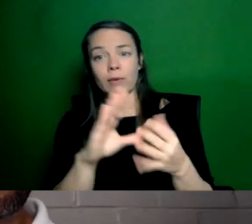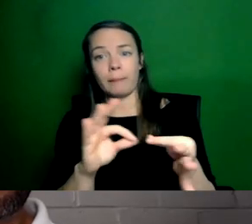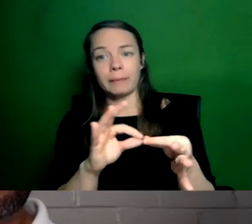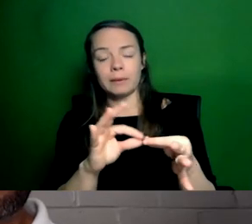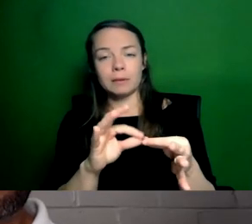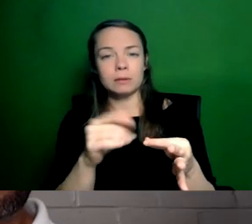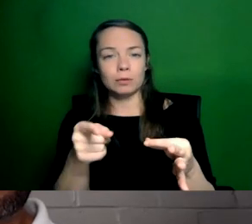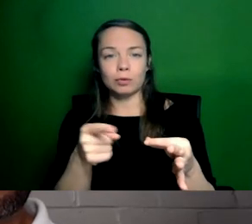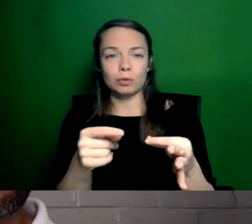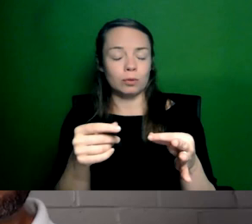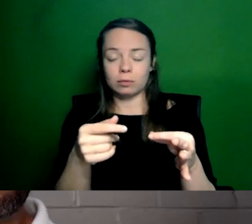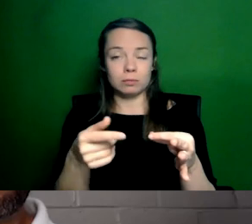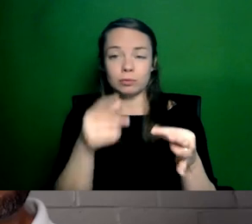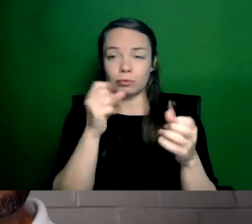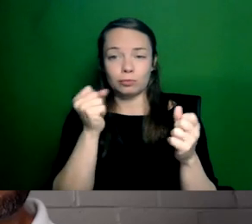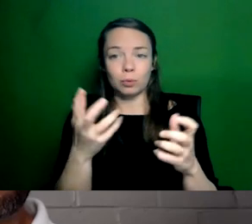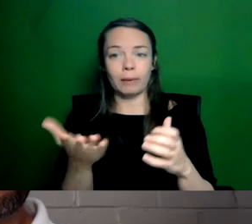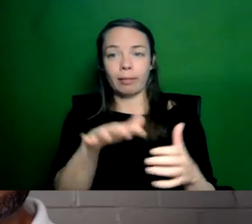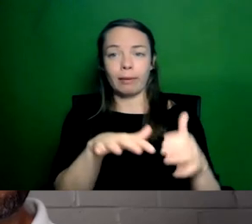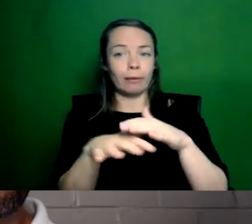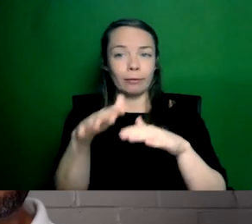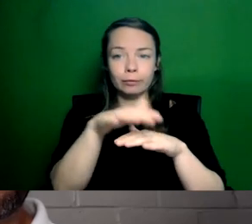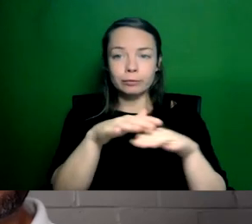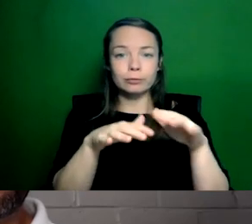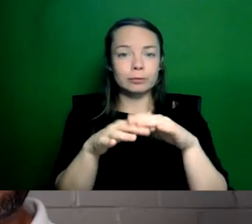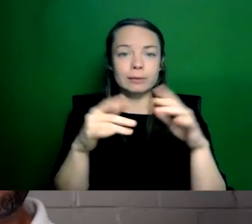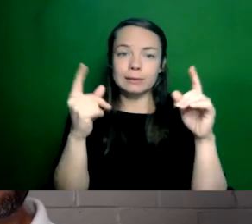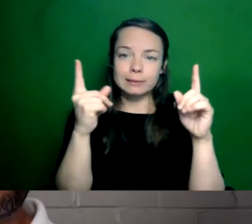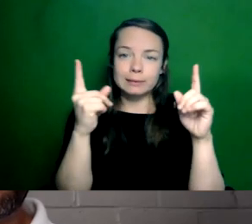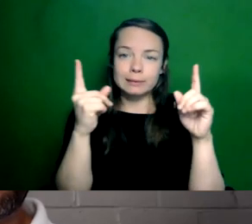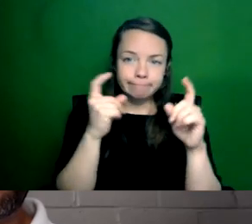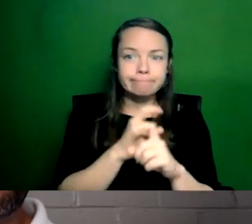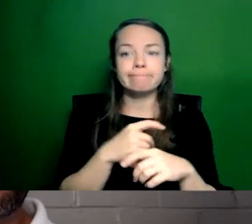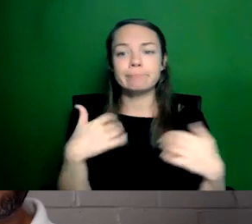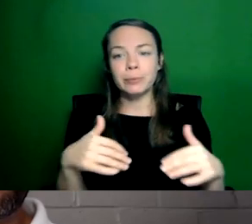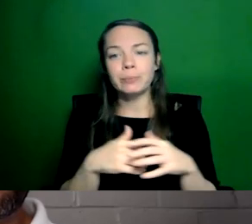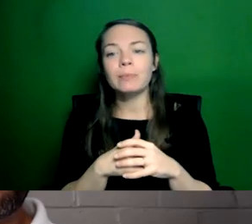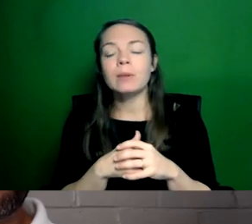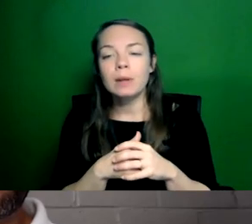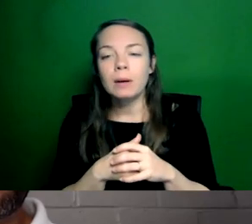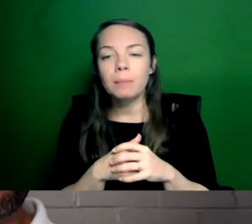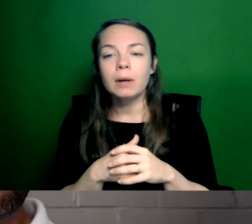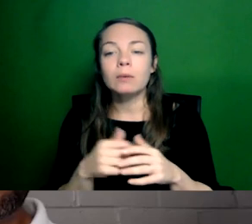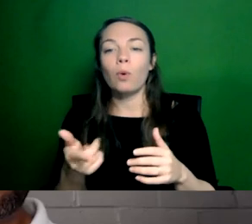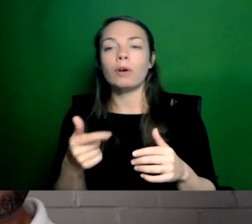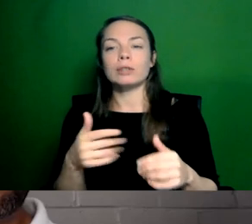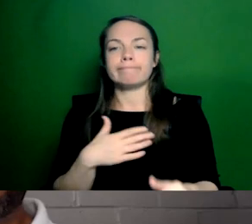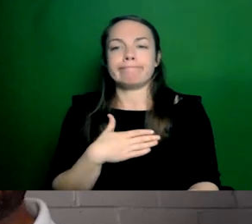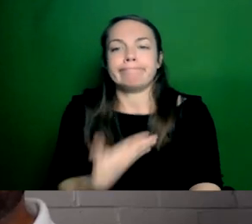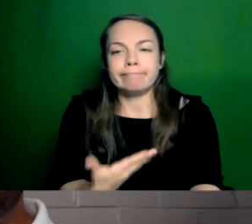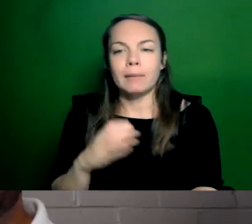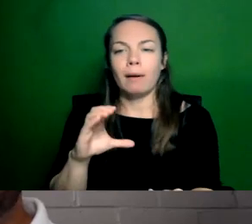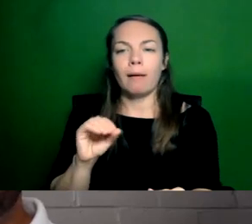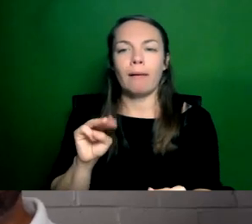talking about privilege, talking about harm, talking about complicity, where we are complicit as men. And if